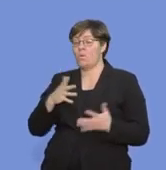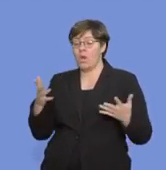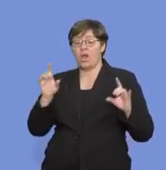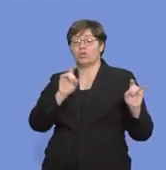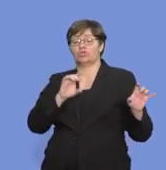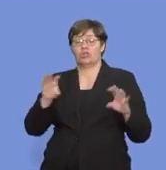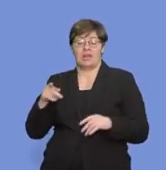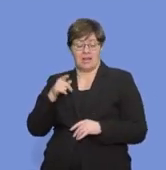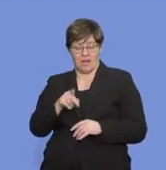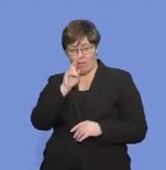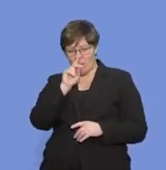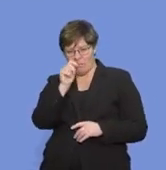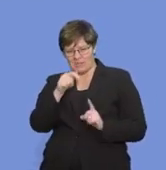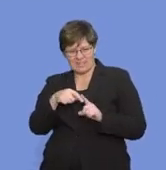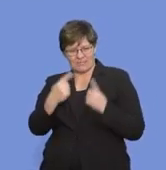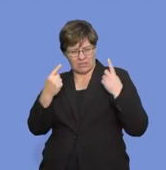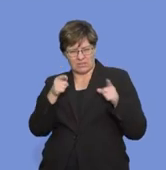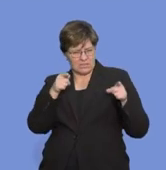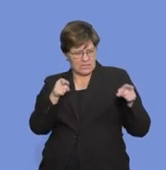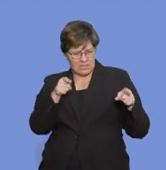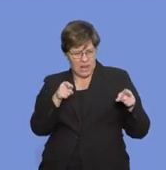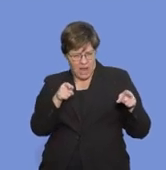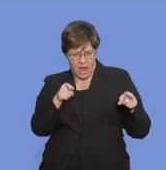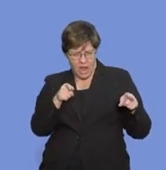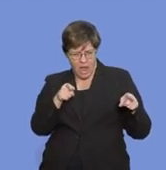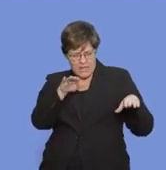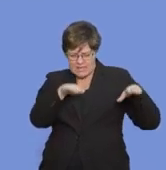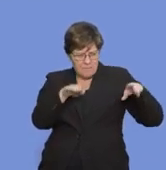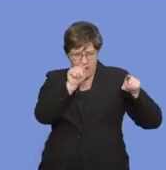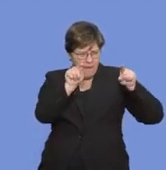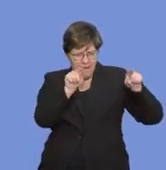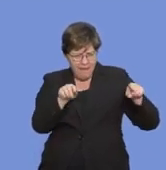in Australia, and this is what this one looks like. So you can see,